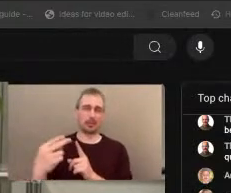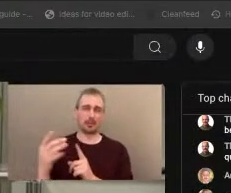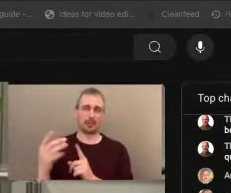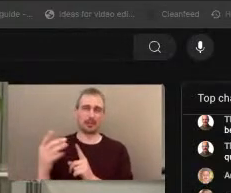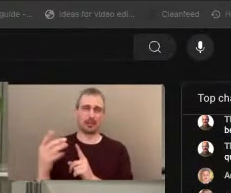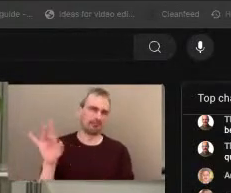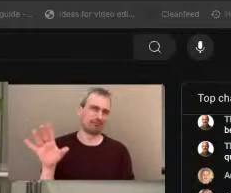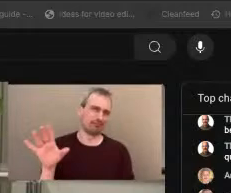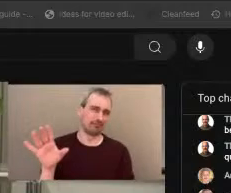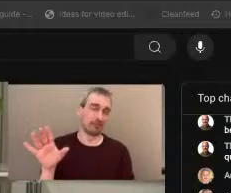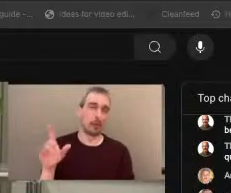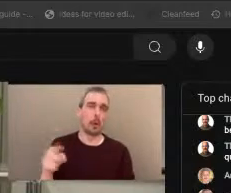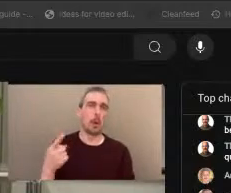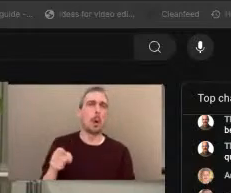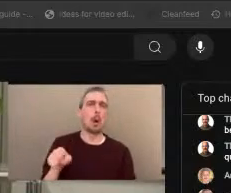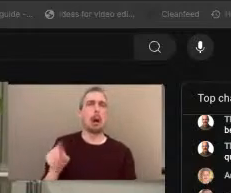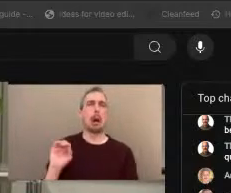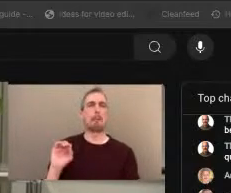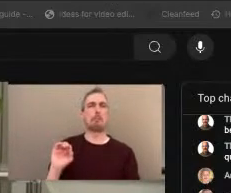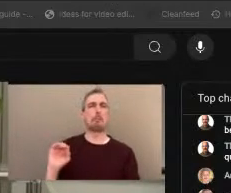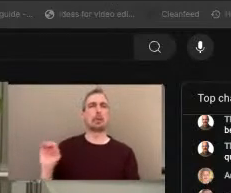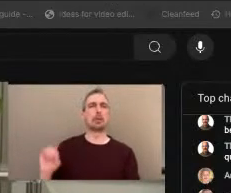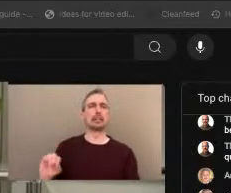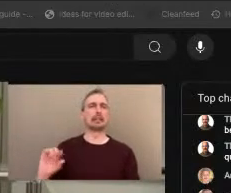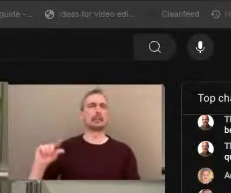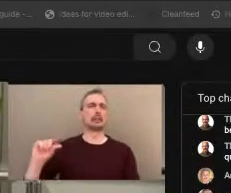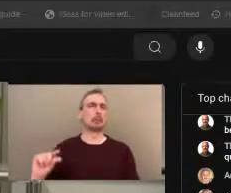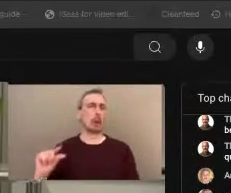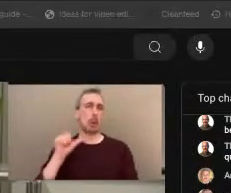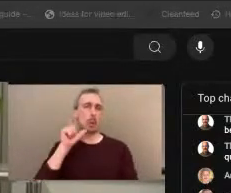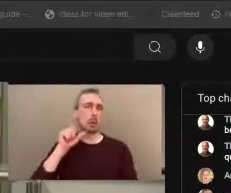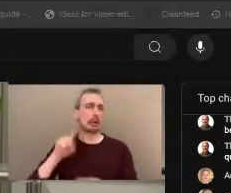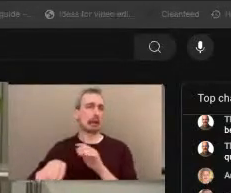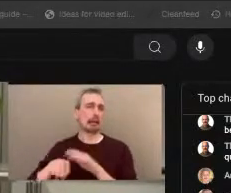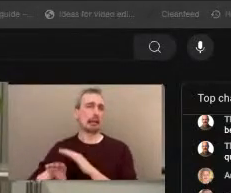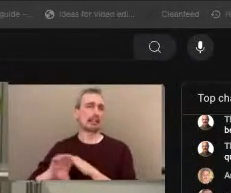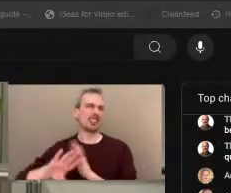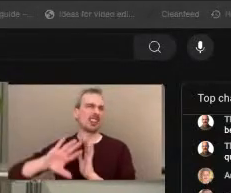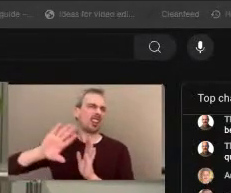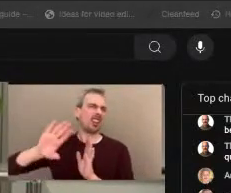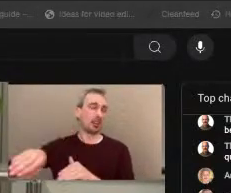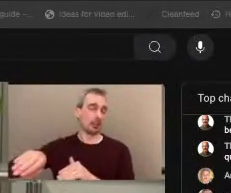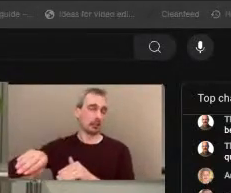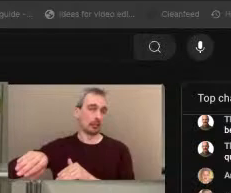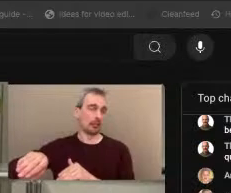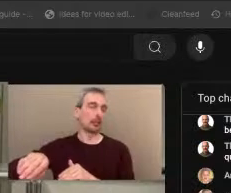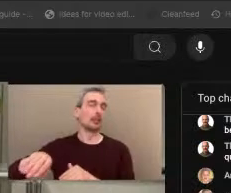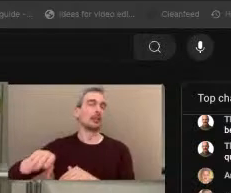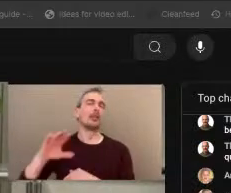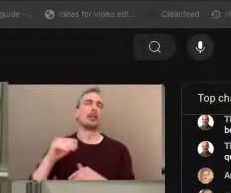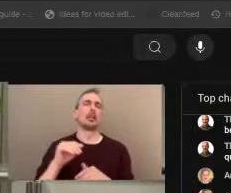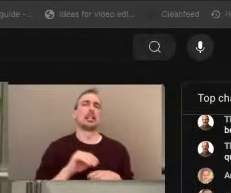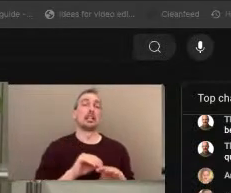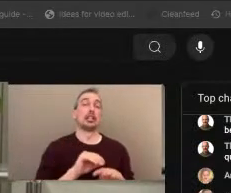It's slides like, are well, being shown, and it's not also how behind it should him be done, is live but it's how ASL I've kinda seen it done. interpreter.